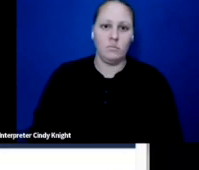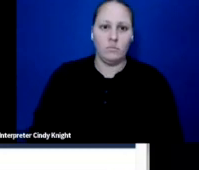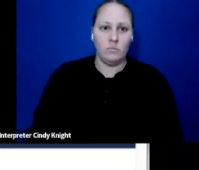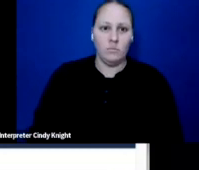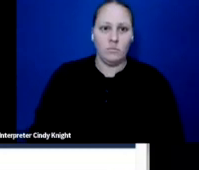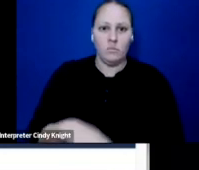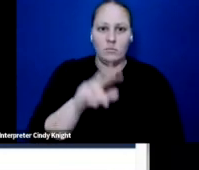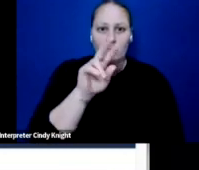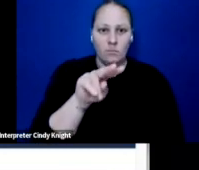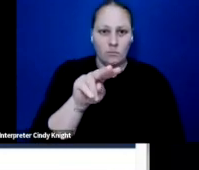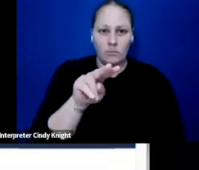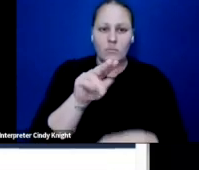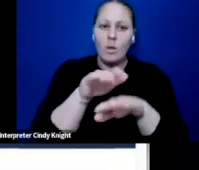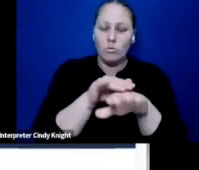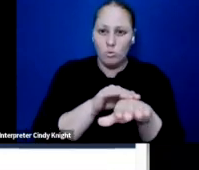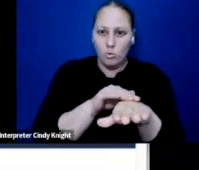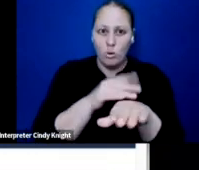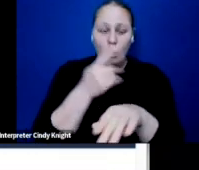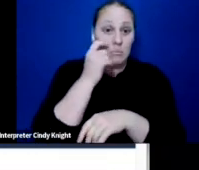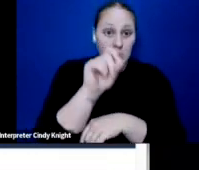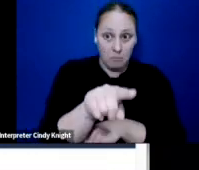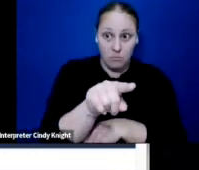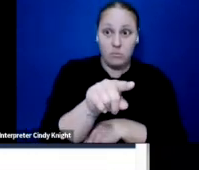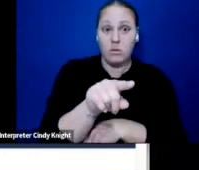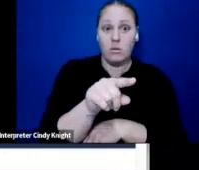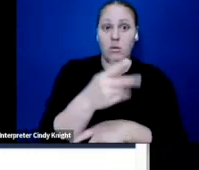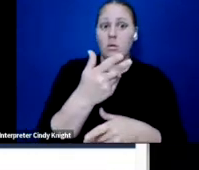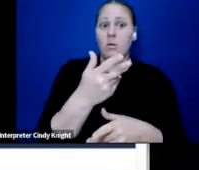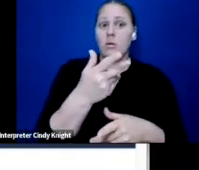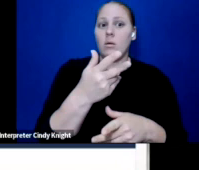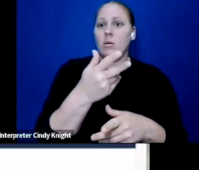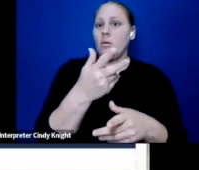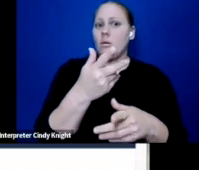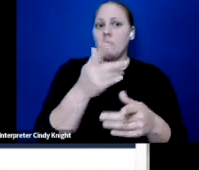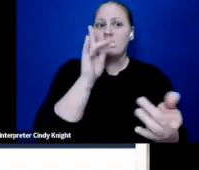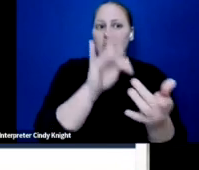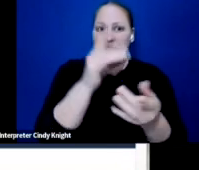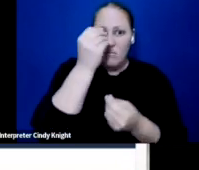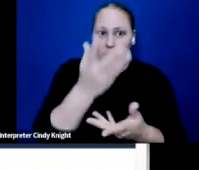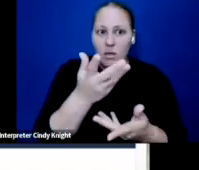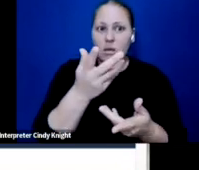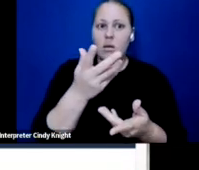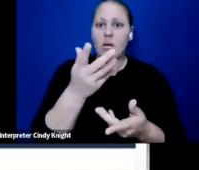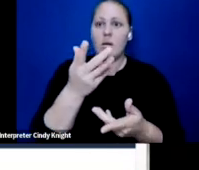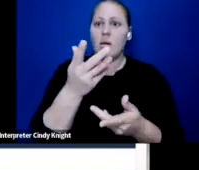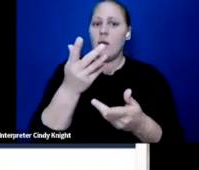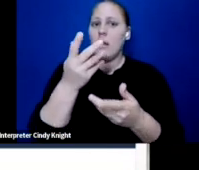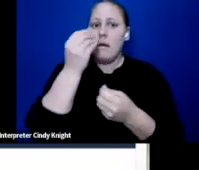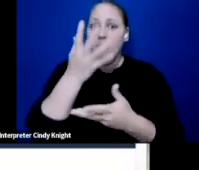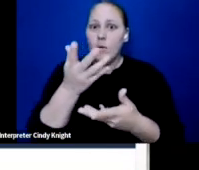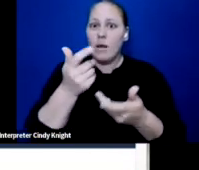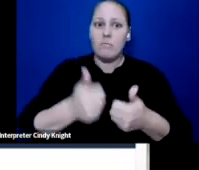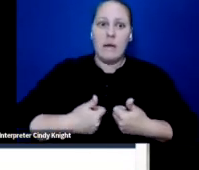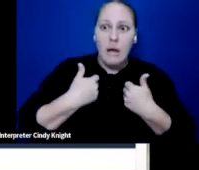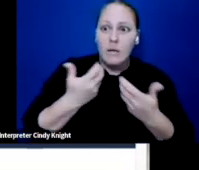Scrolling through just slowly so you can notice there are basic contact details, so anything the contact chooses to provide, such as